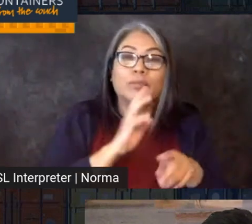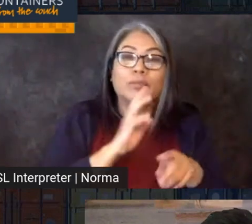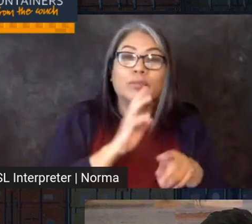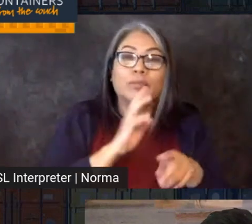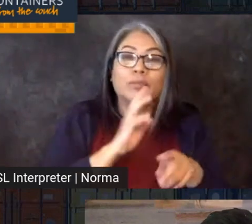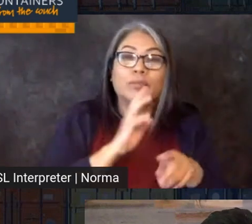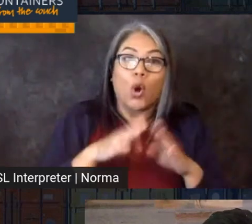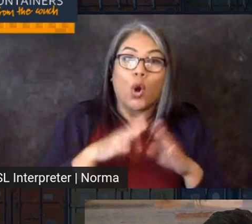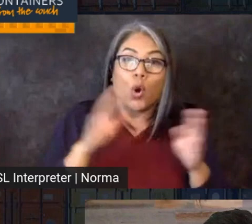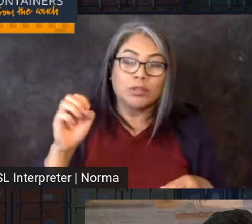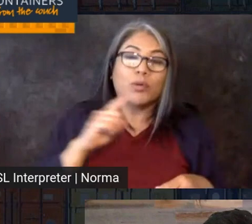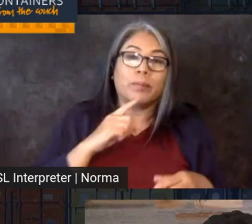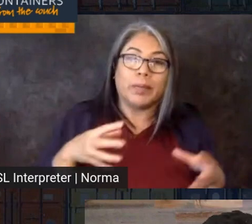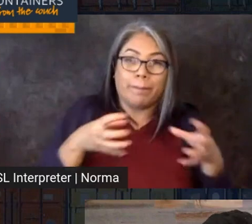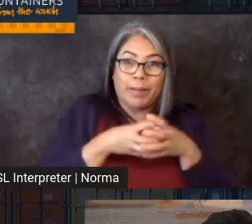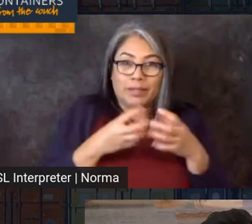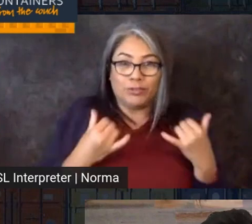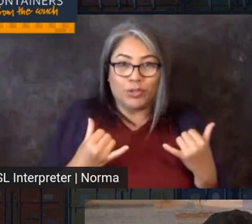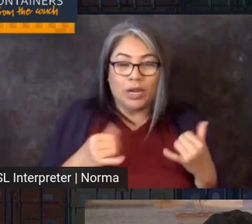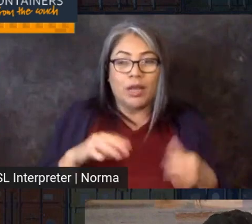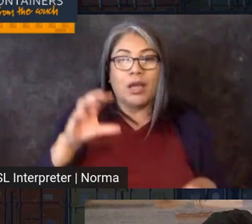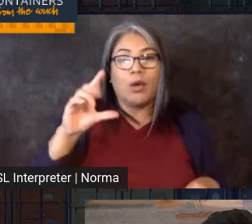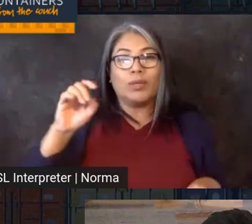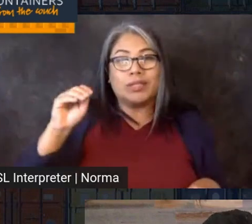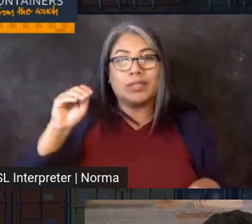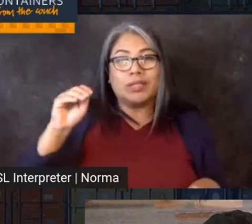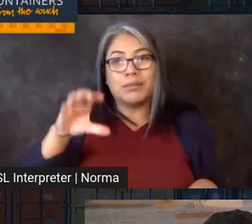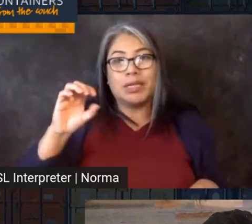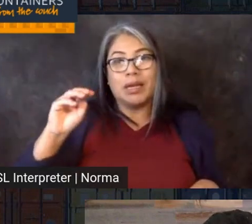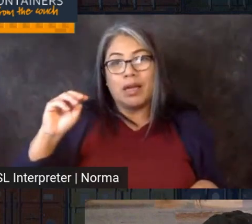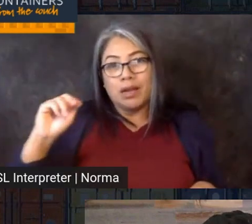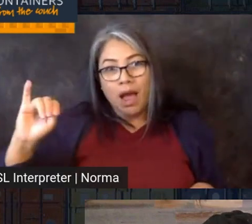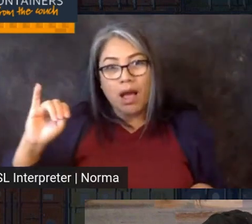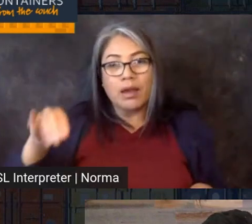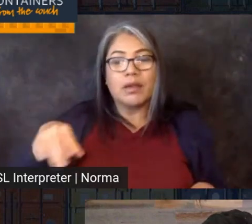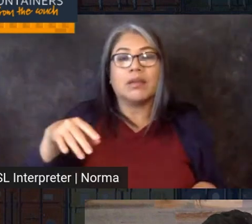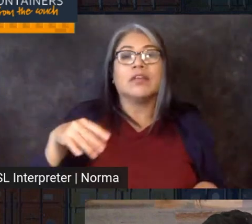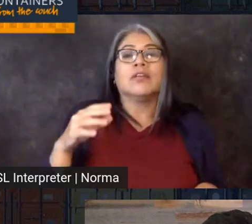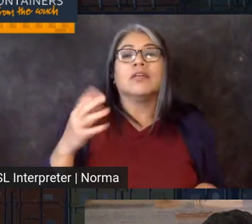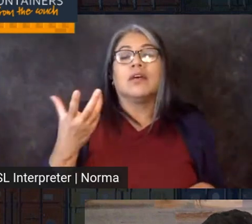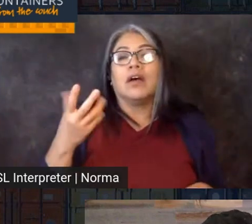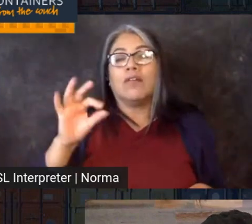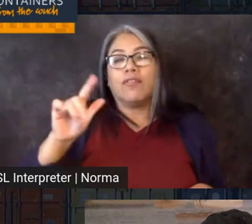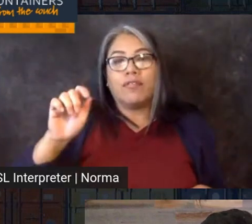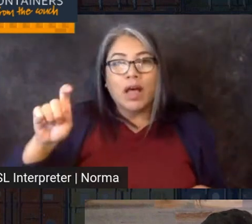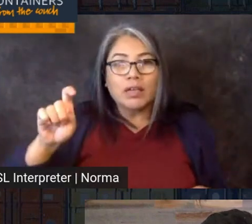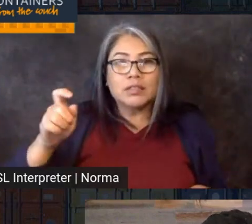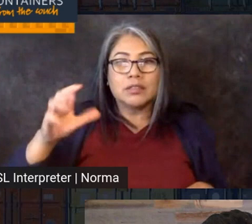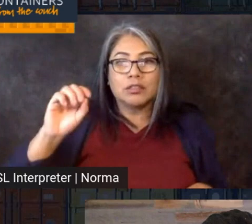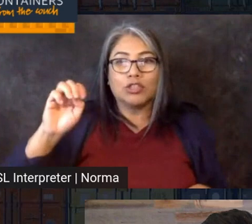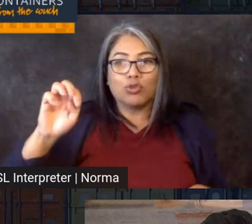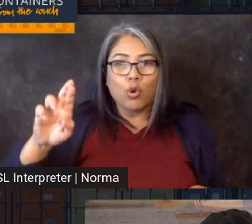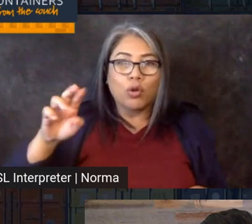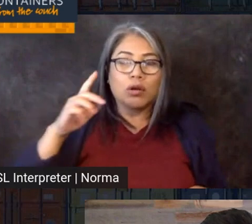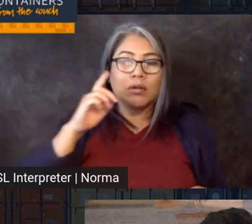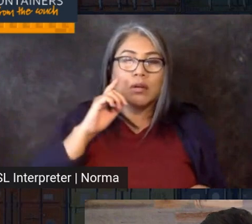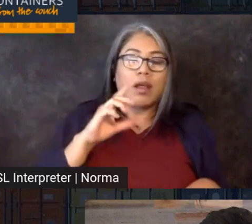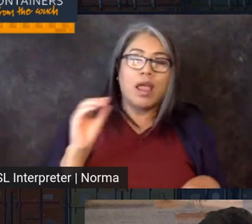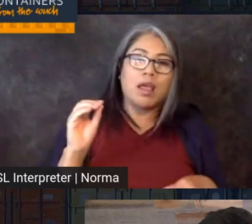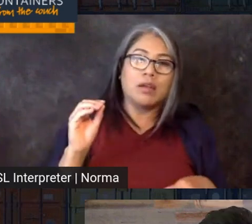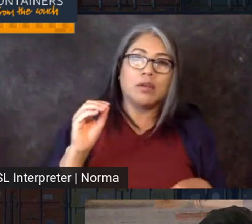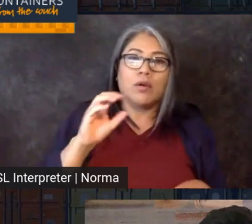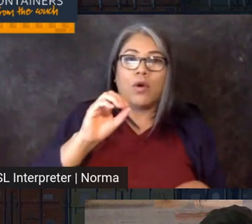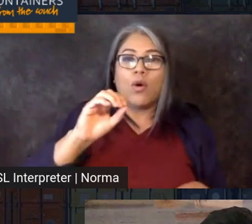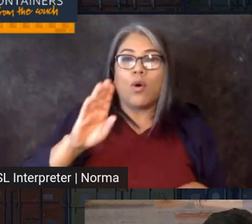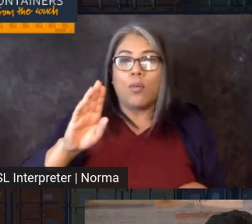Cilium CNI, Flux controller for our GitOps, and Ubuntu and Bottle Rocket support as part of Node operating system. And there's